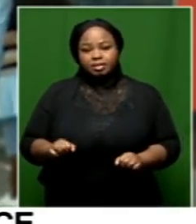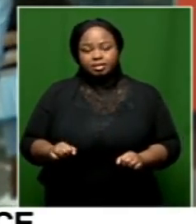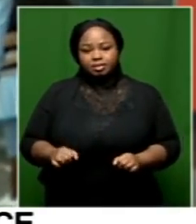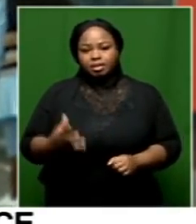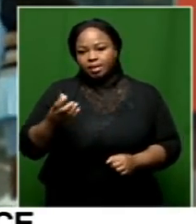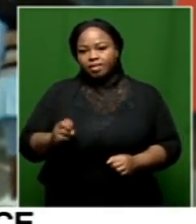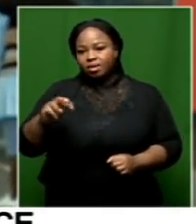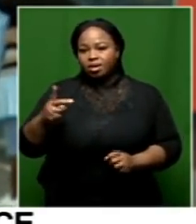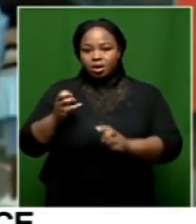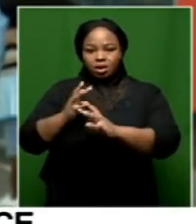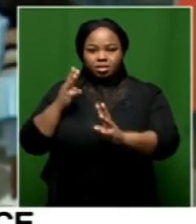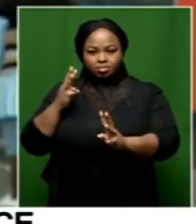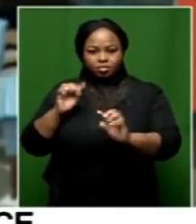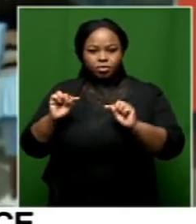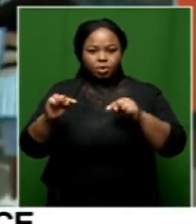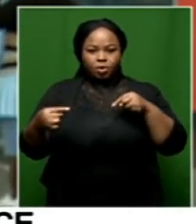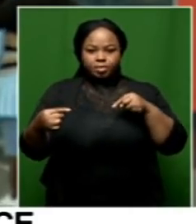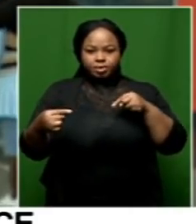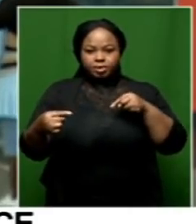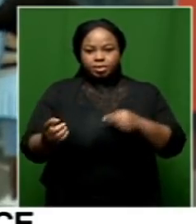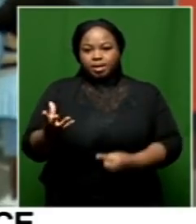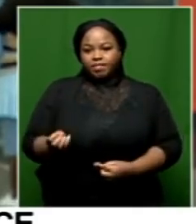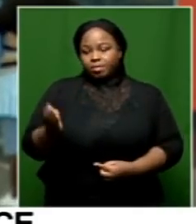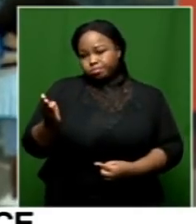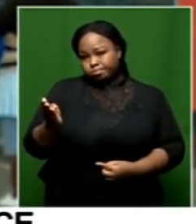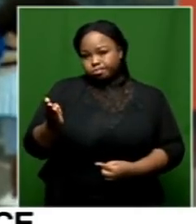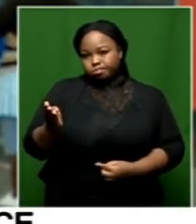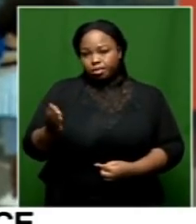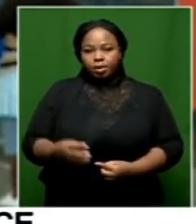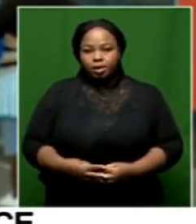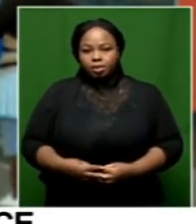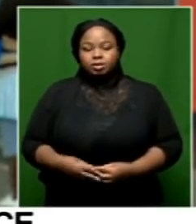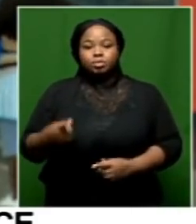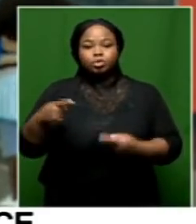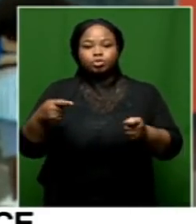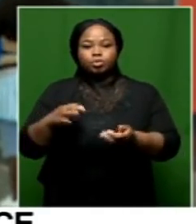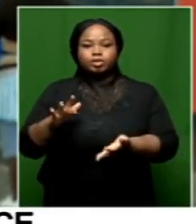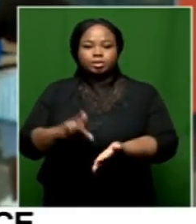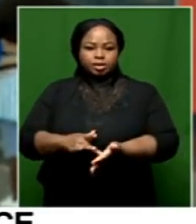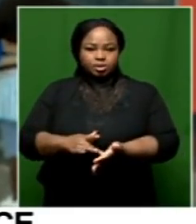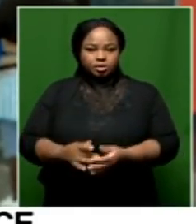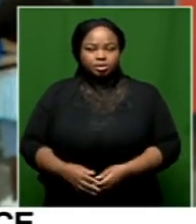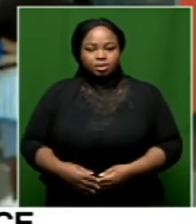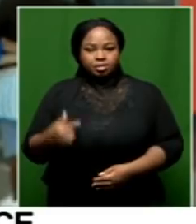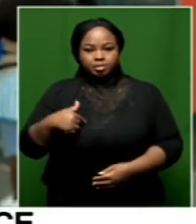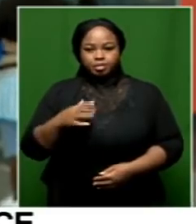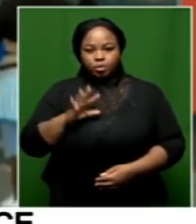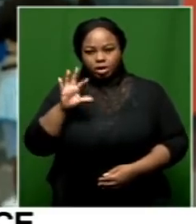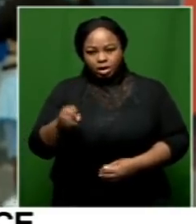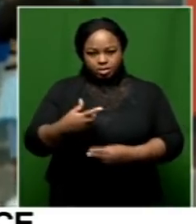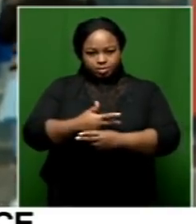is another queue also just opposite to where we are, There's a shopping center. I'm just going to